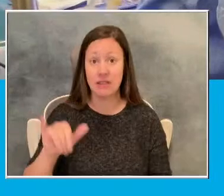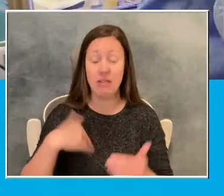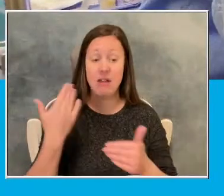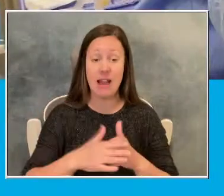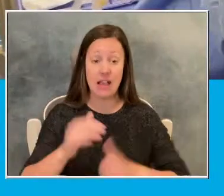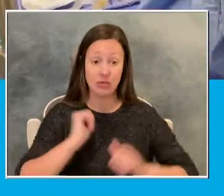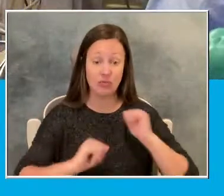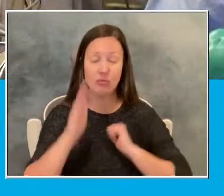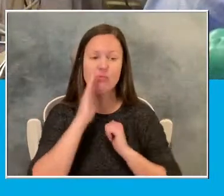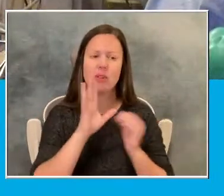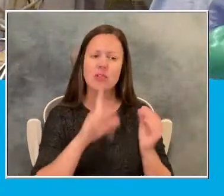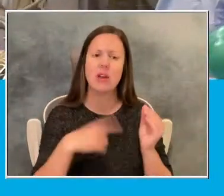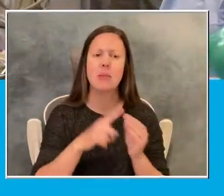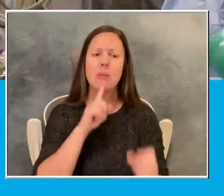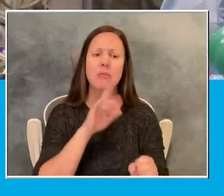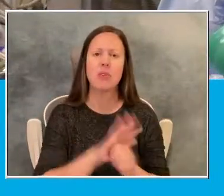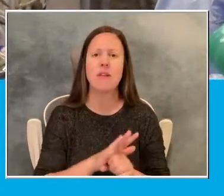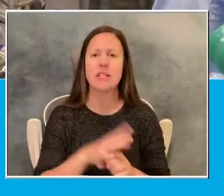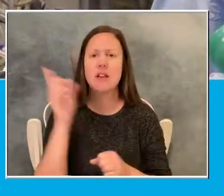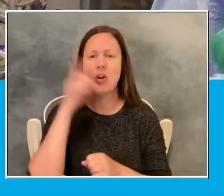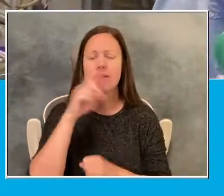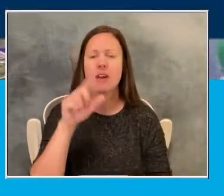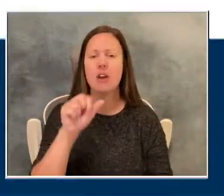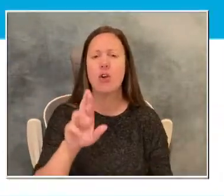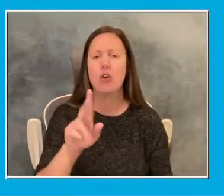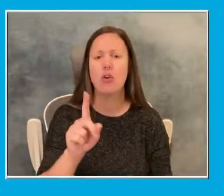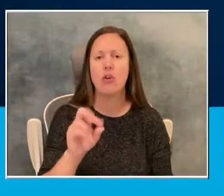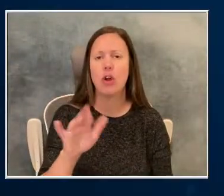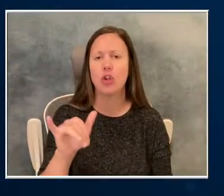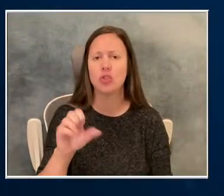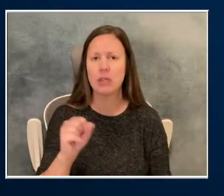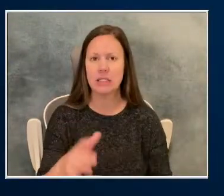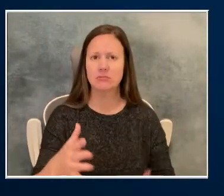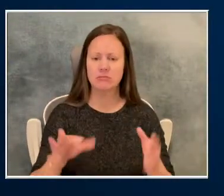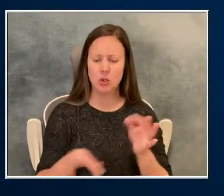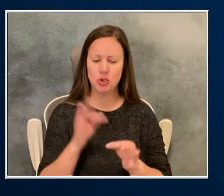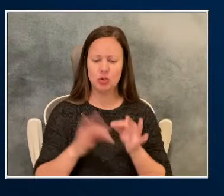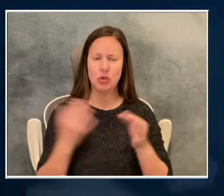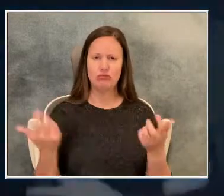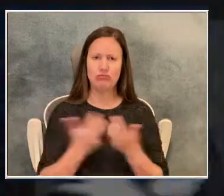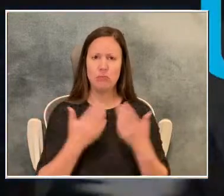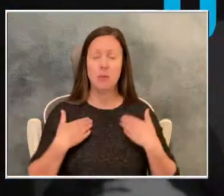of artificial arteries sewn into the body, Wednesday at 8 a.m.